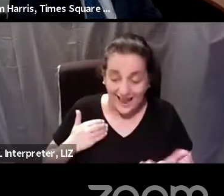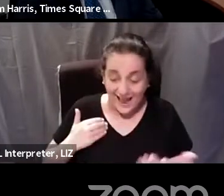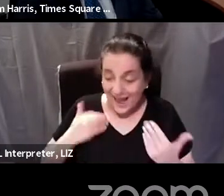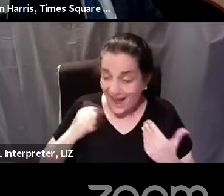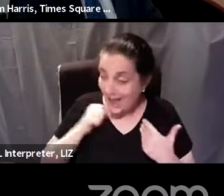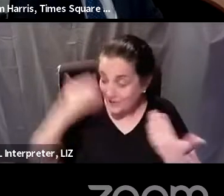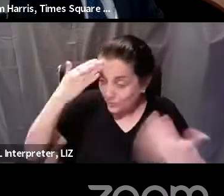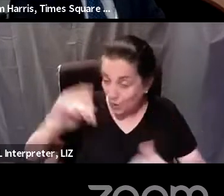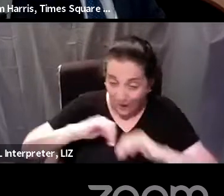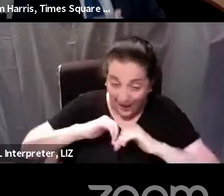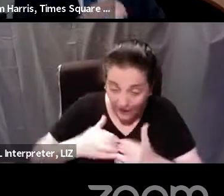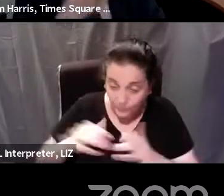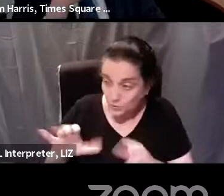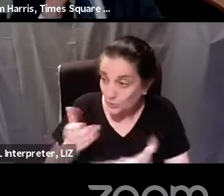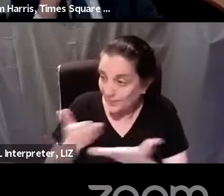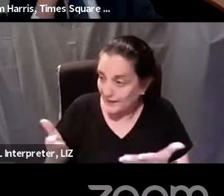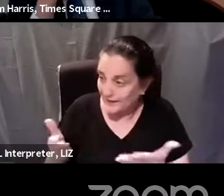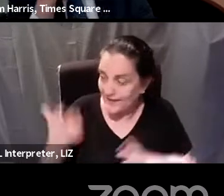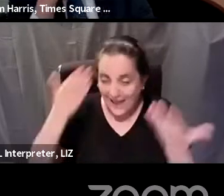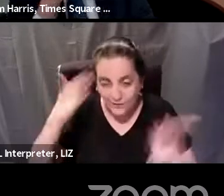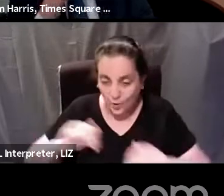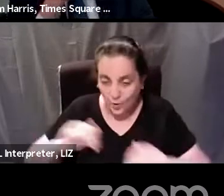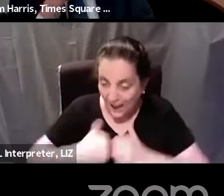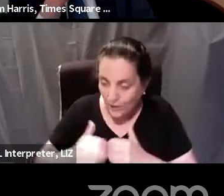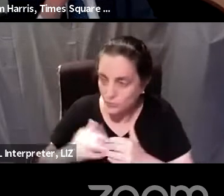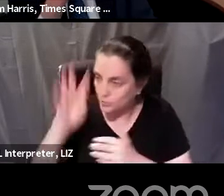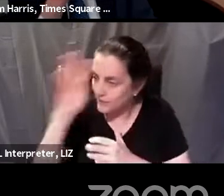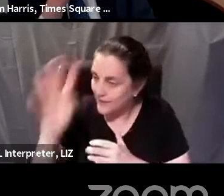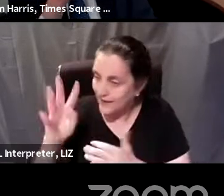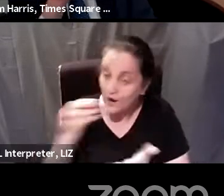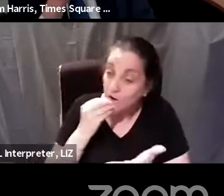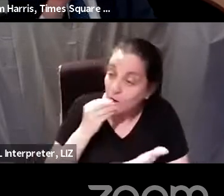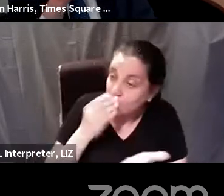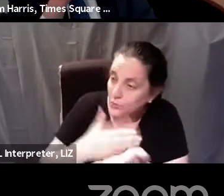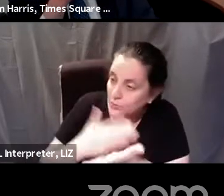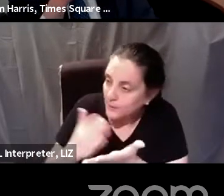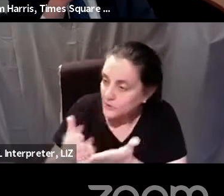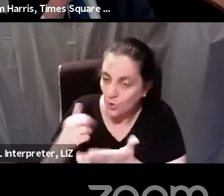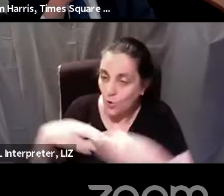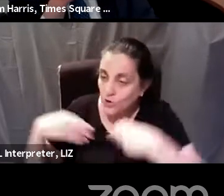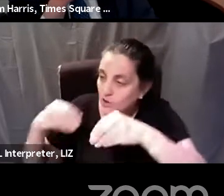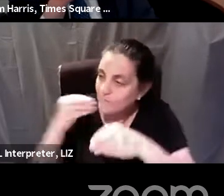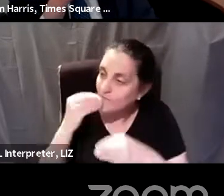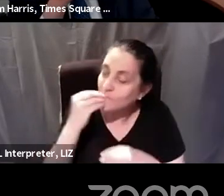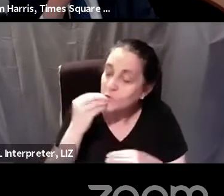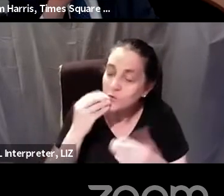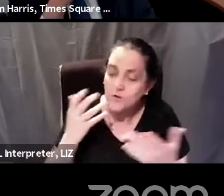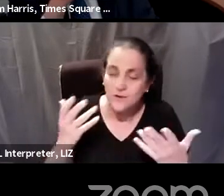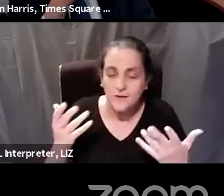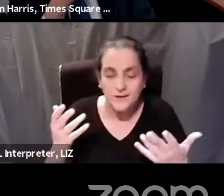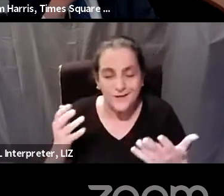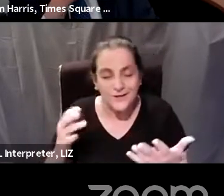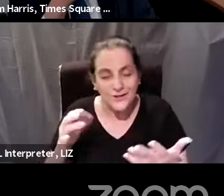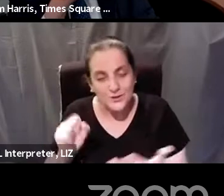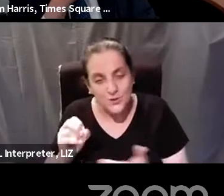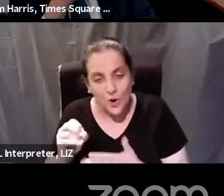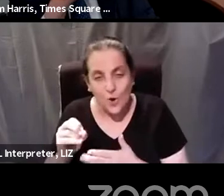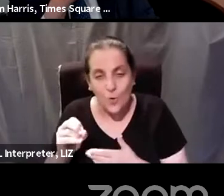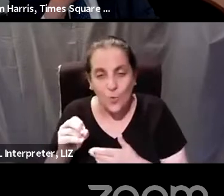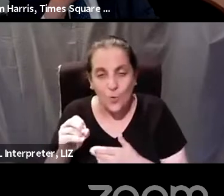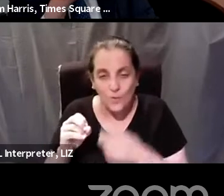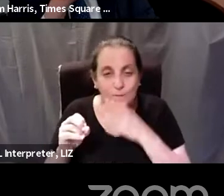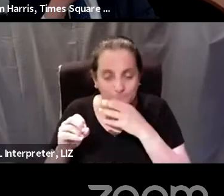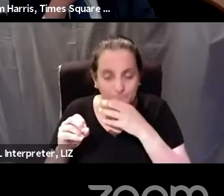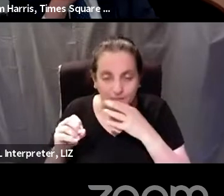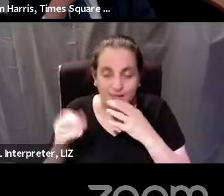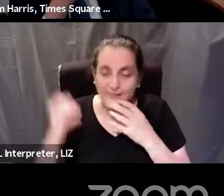don't know how to do a food budget. So these are just things that what I'm pushing for is, because there are stigmas with the idea